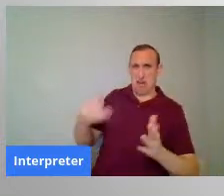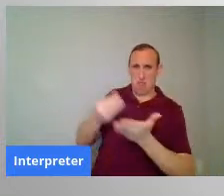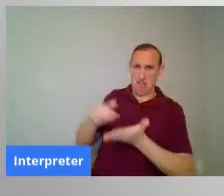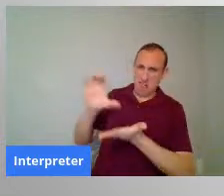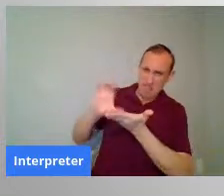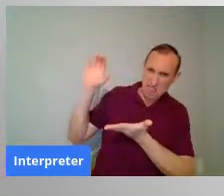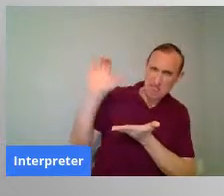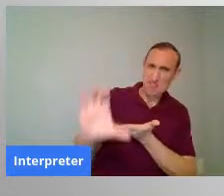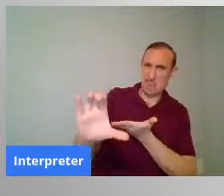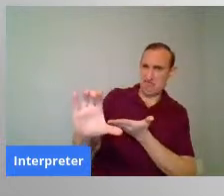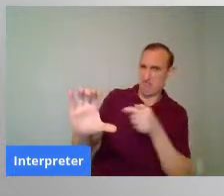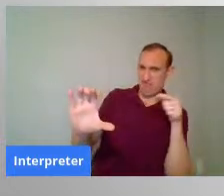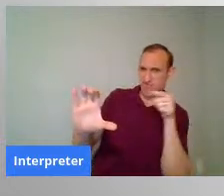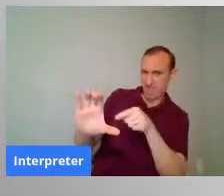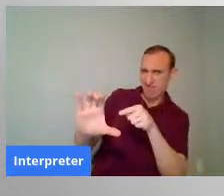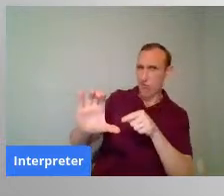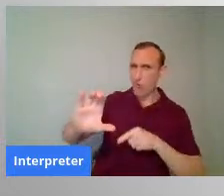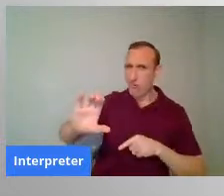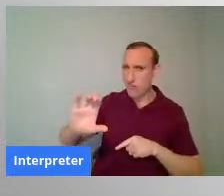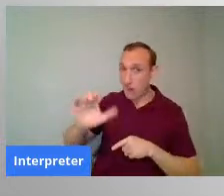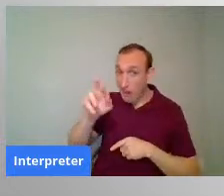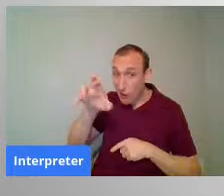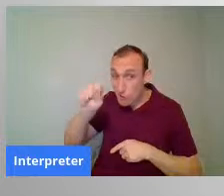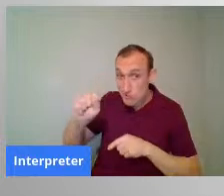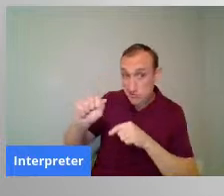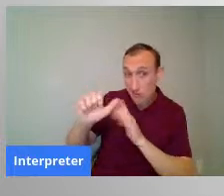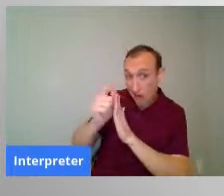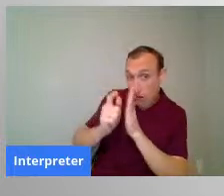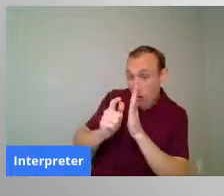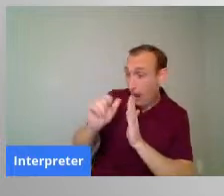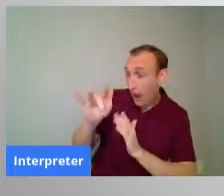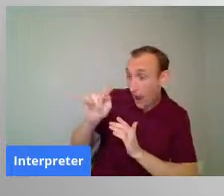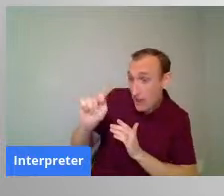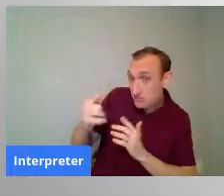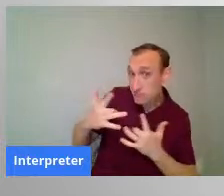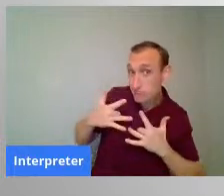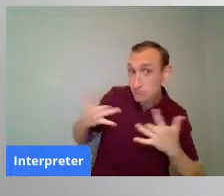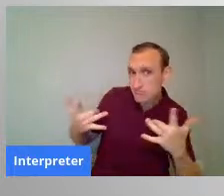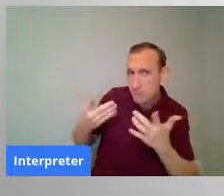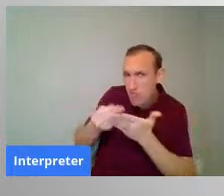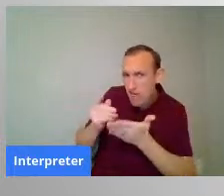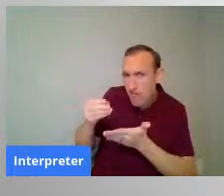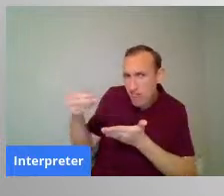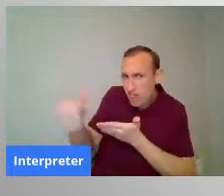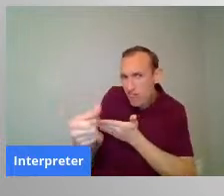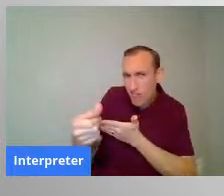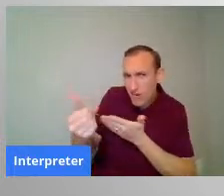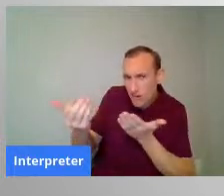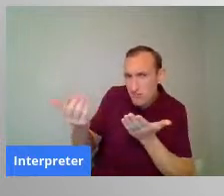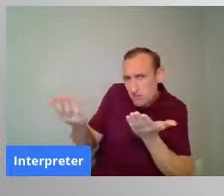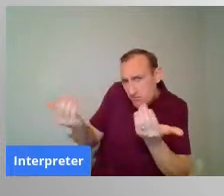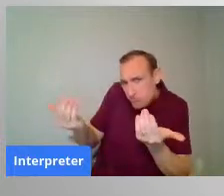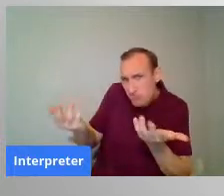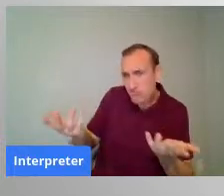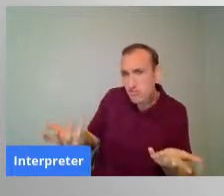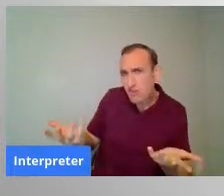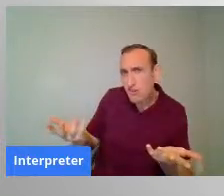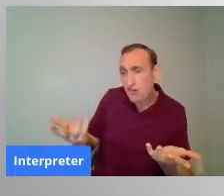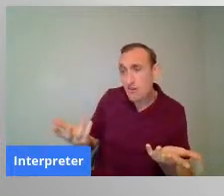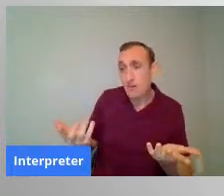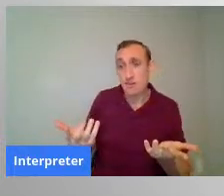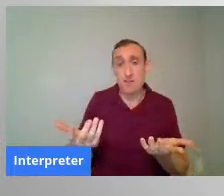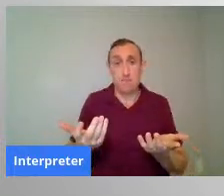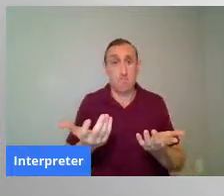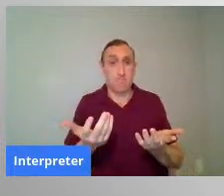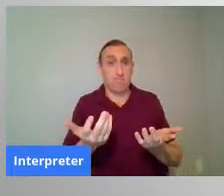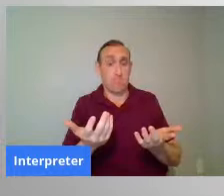done. I don't think we have had requests that have been denied, or people, building leaders have